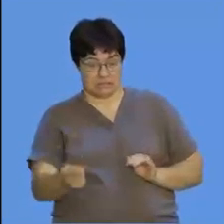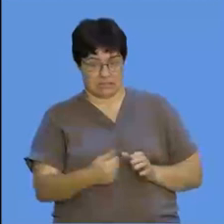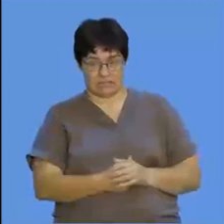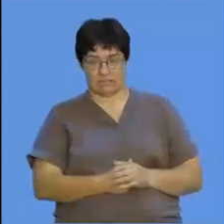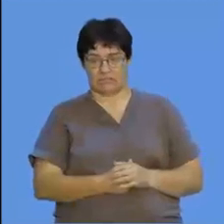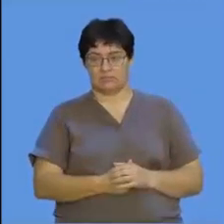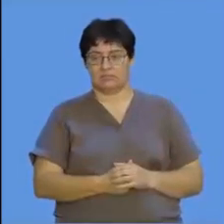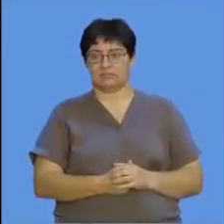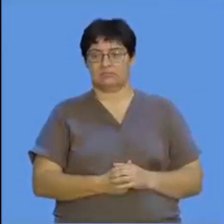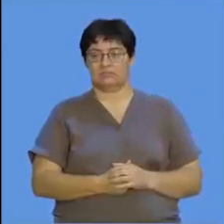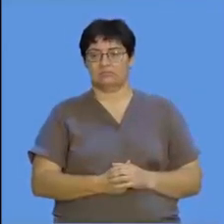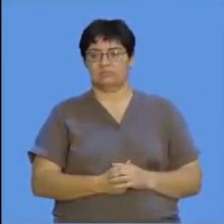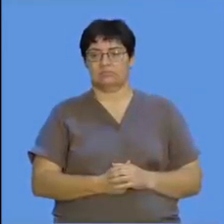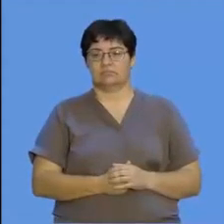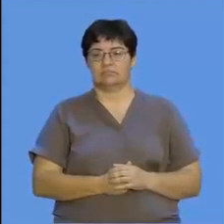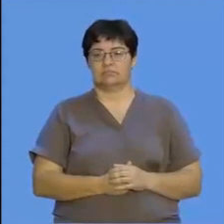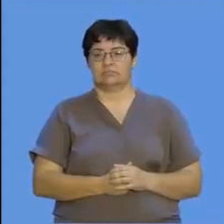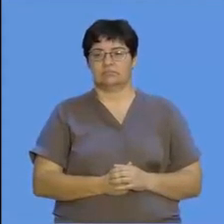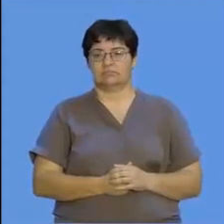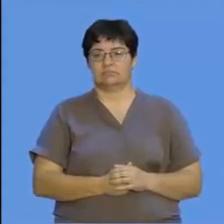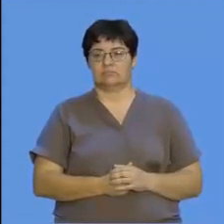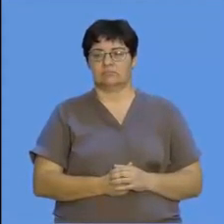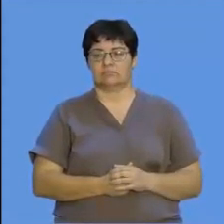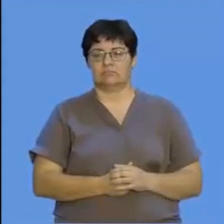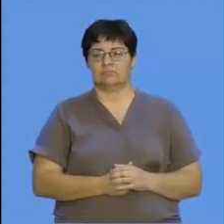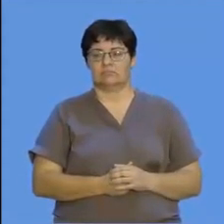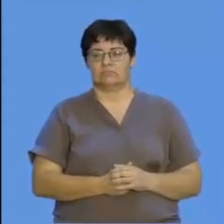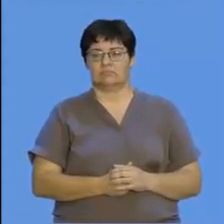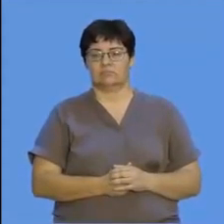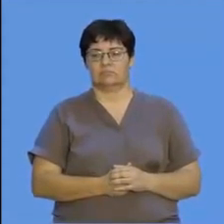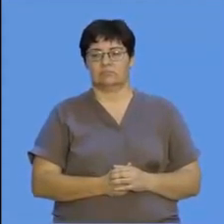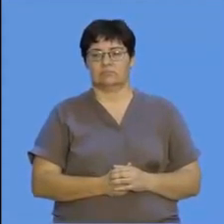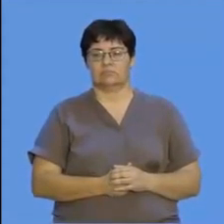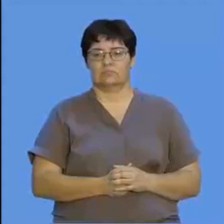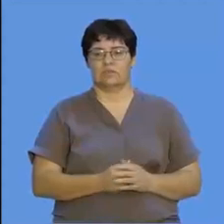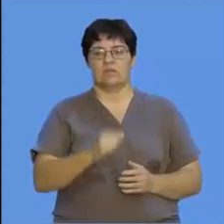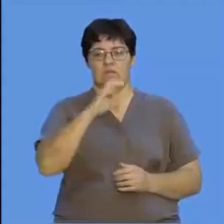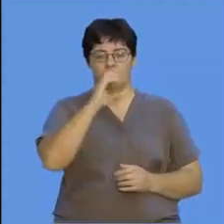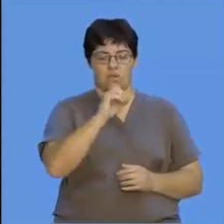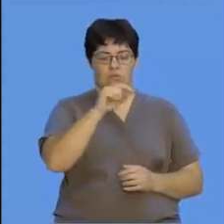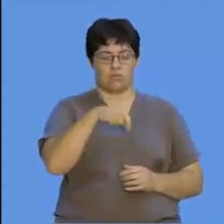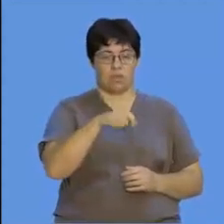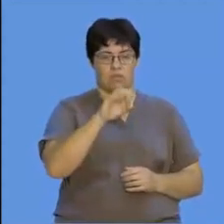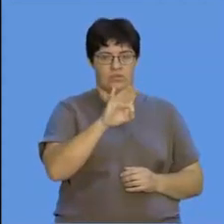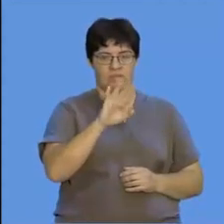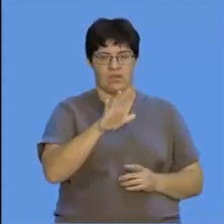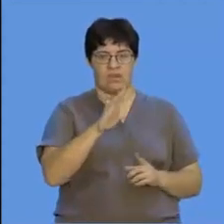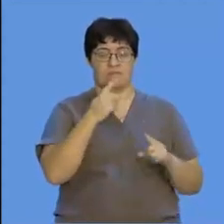over here now. Okay. And we're going to go 0.35